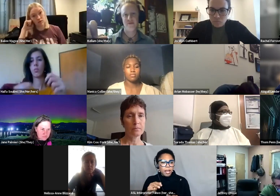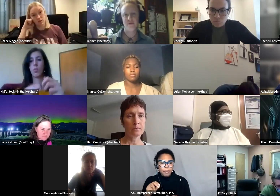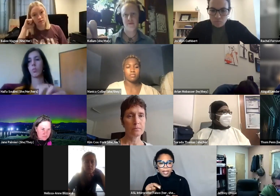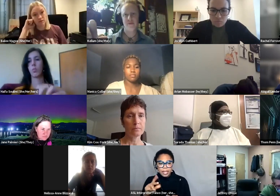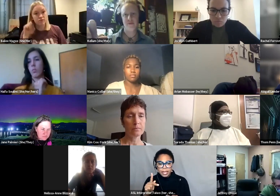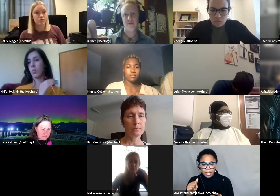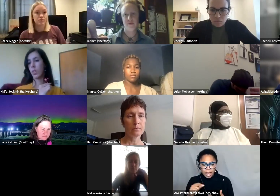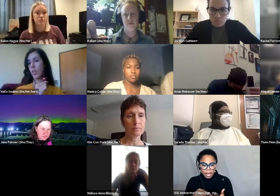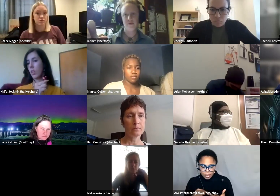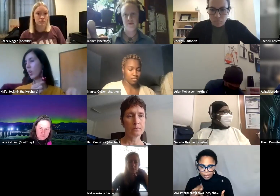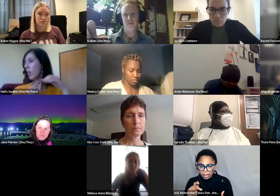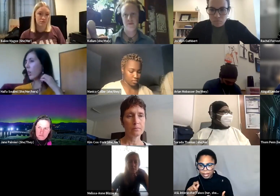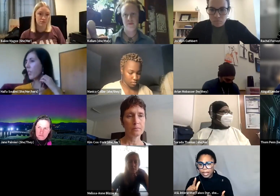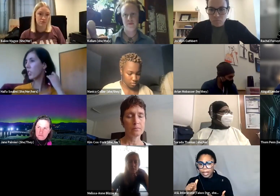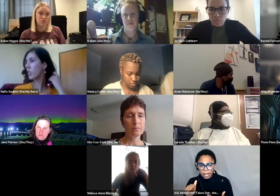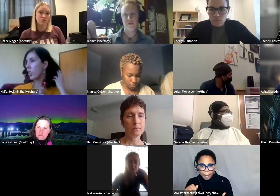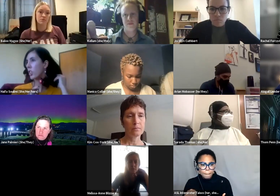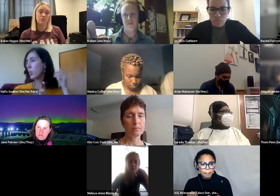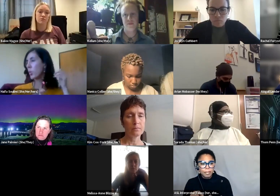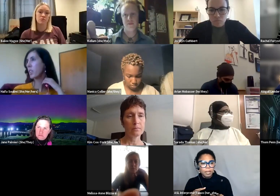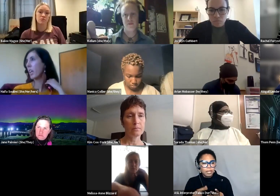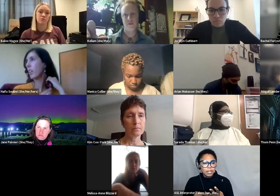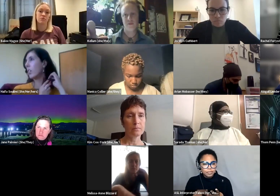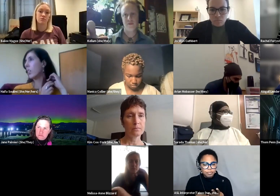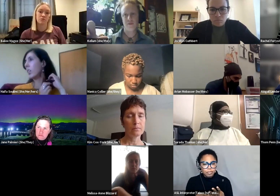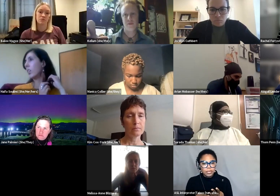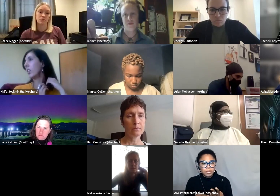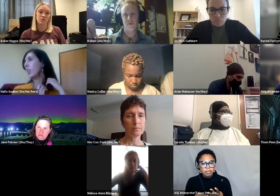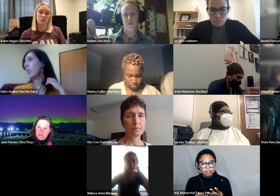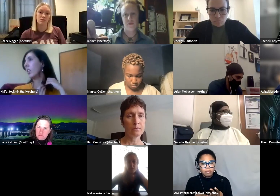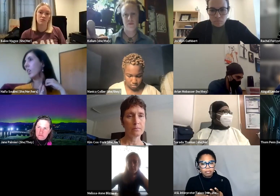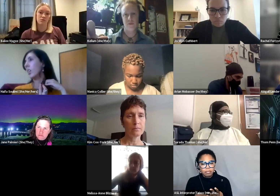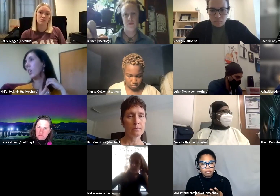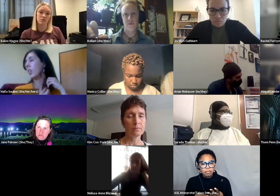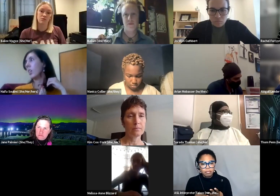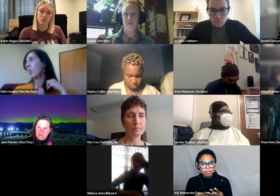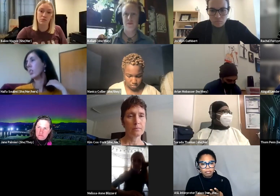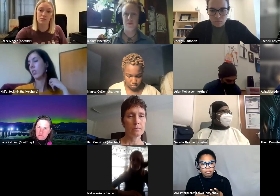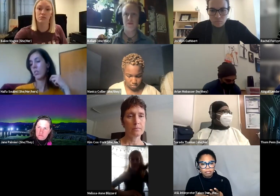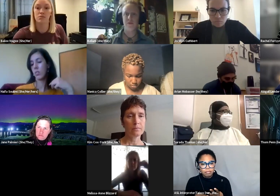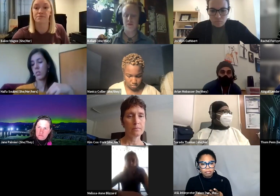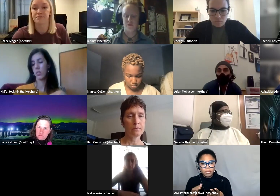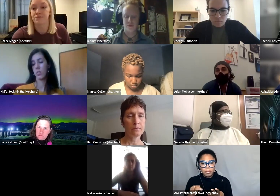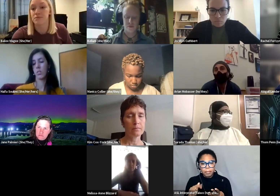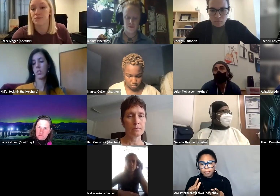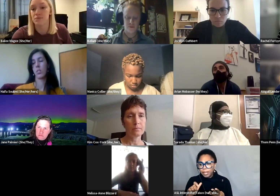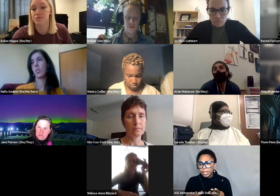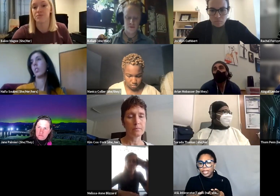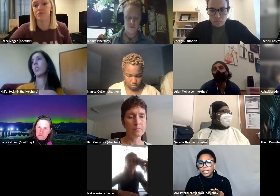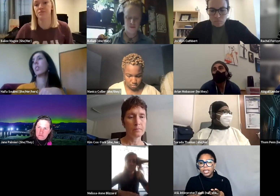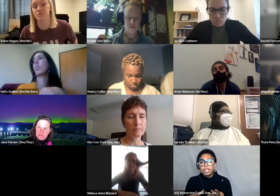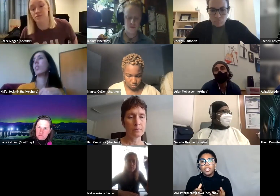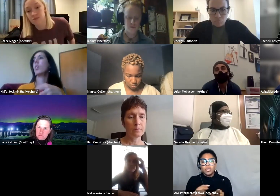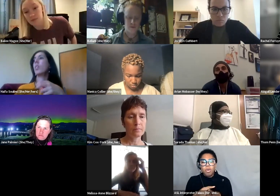Kellum. They're going to show the scenario again. And I want y'all to think about